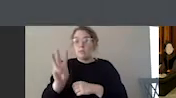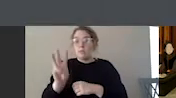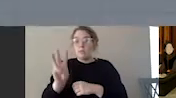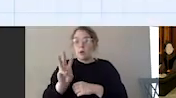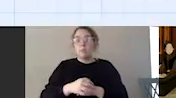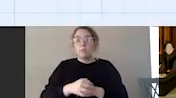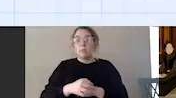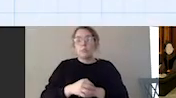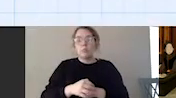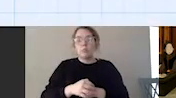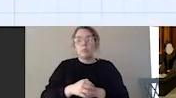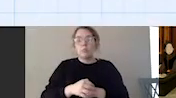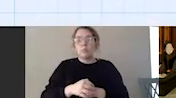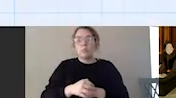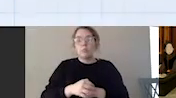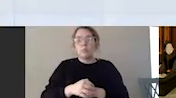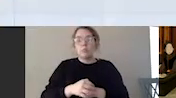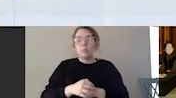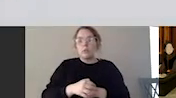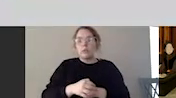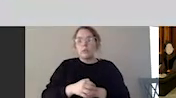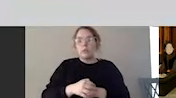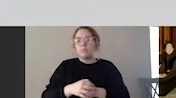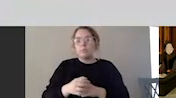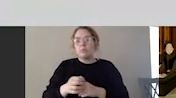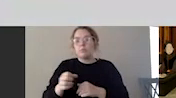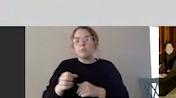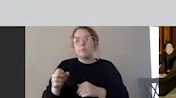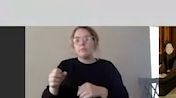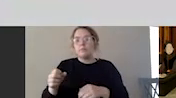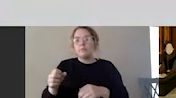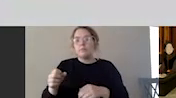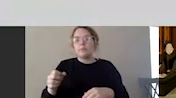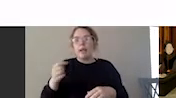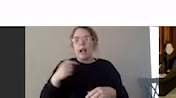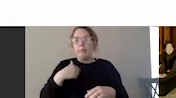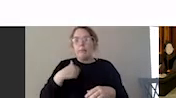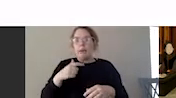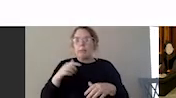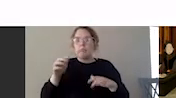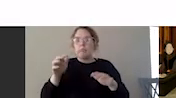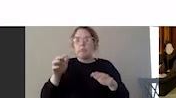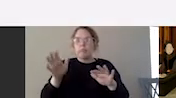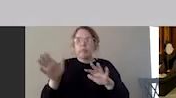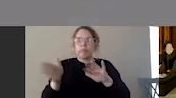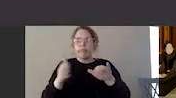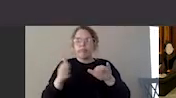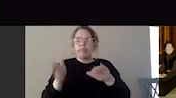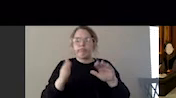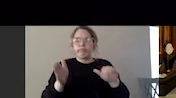So let me go ahead and skip the ones that we just looked at.